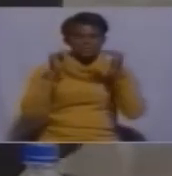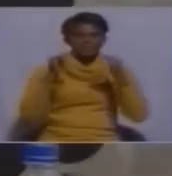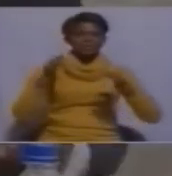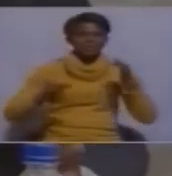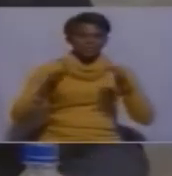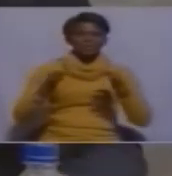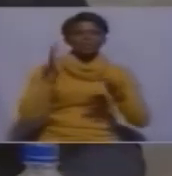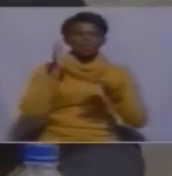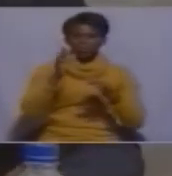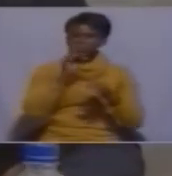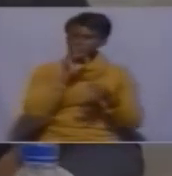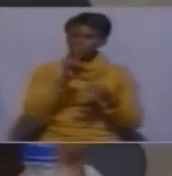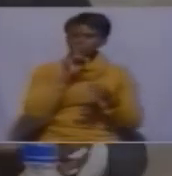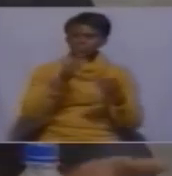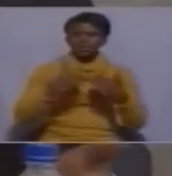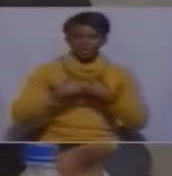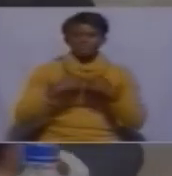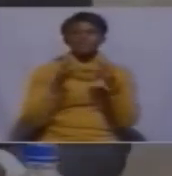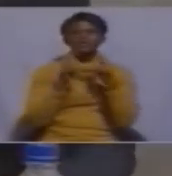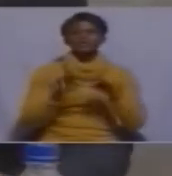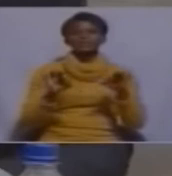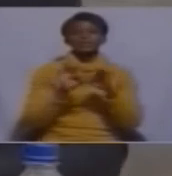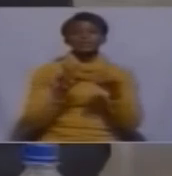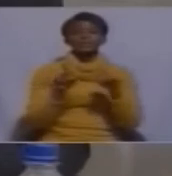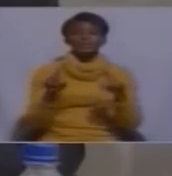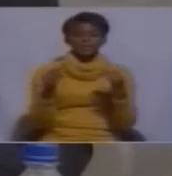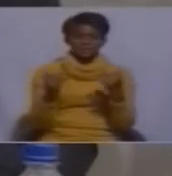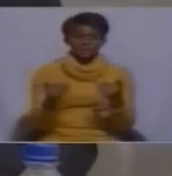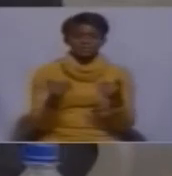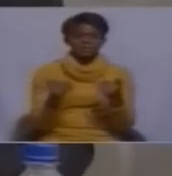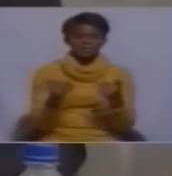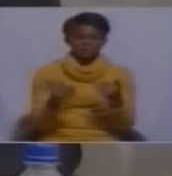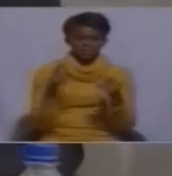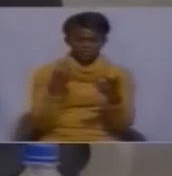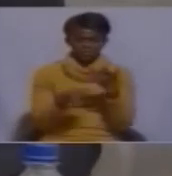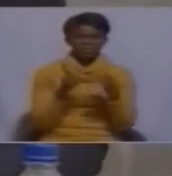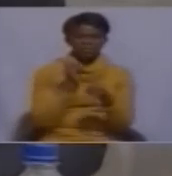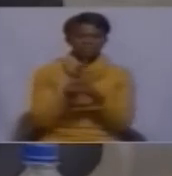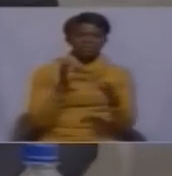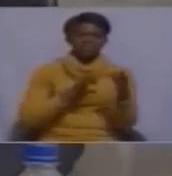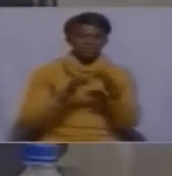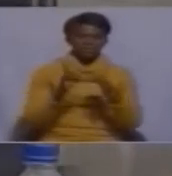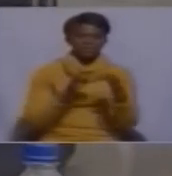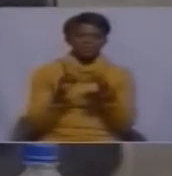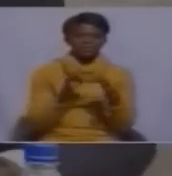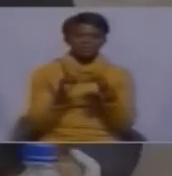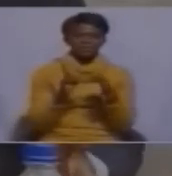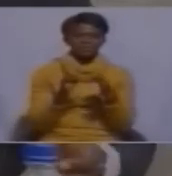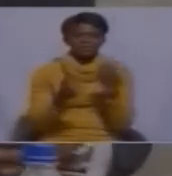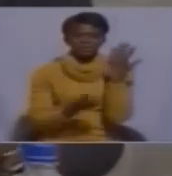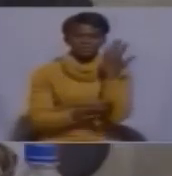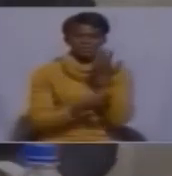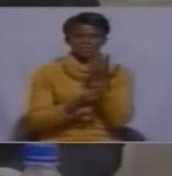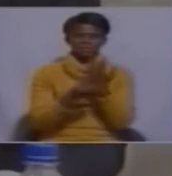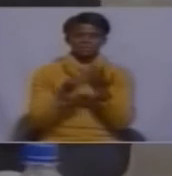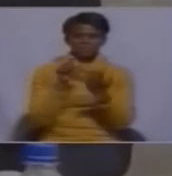will play a role, except, of course, like what was stated, where there is to develop the law, because the